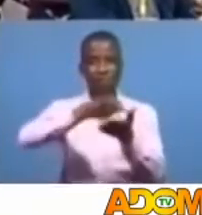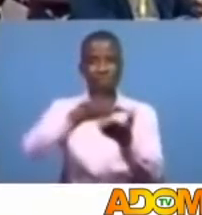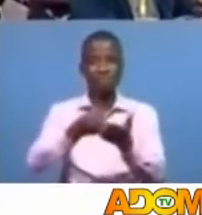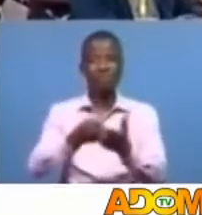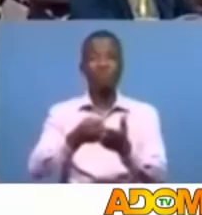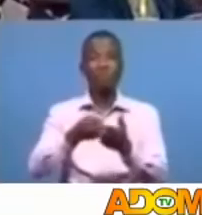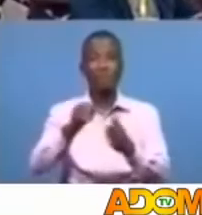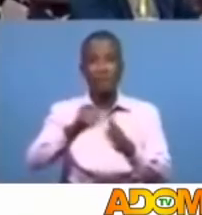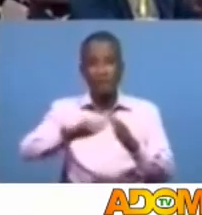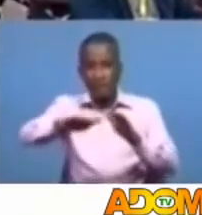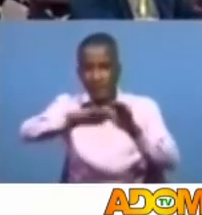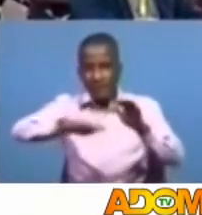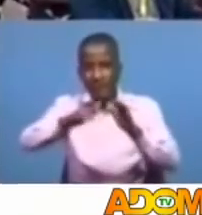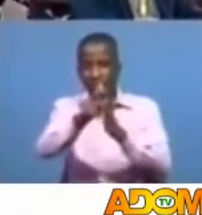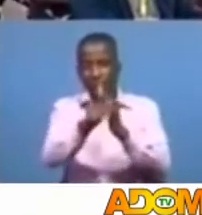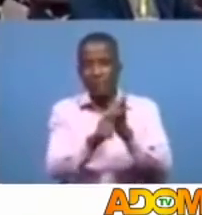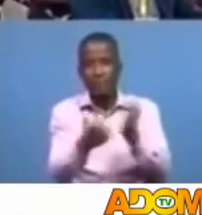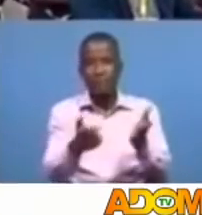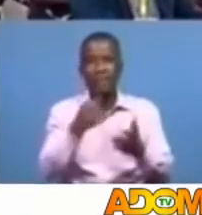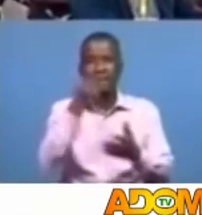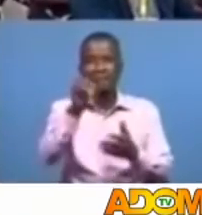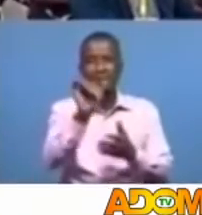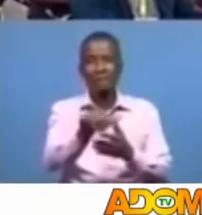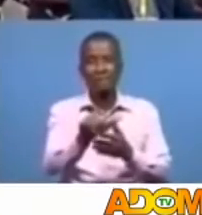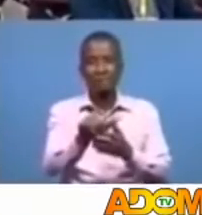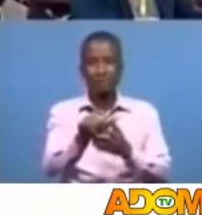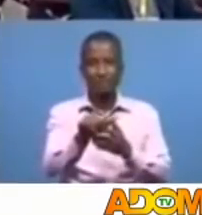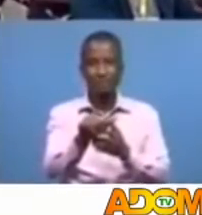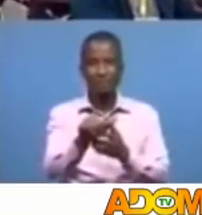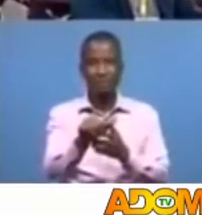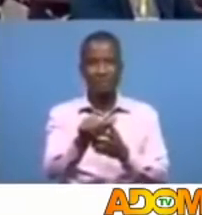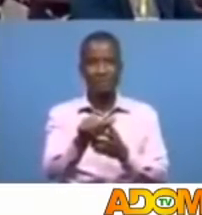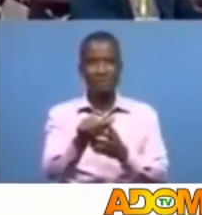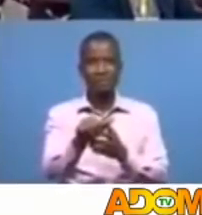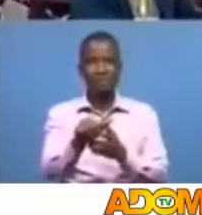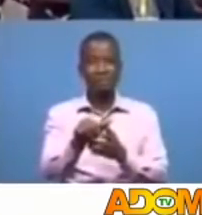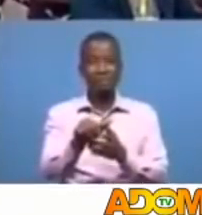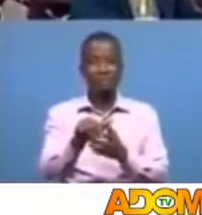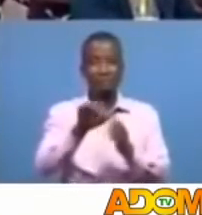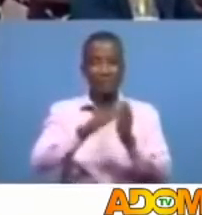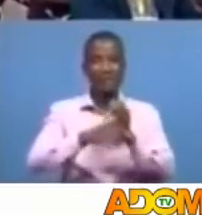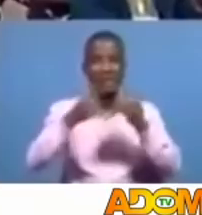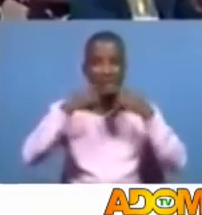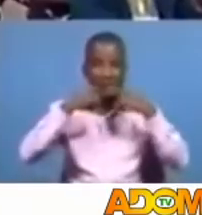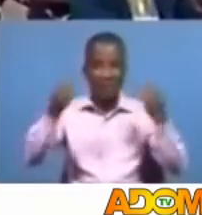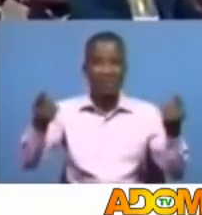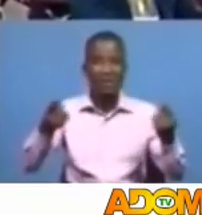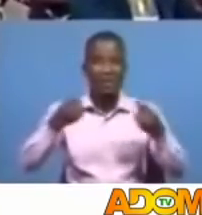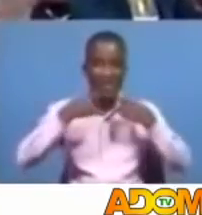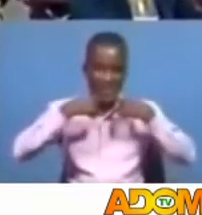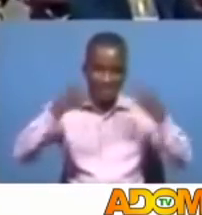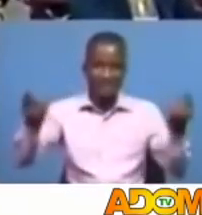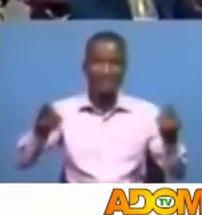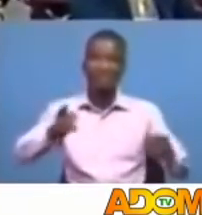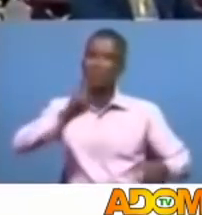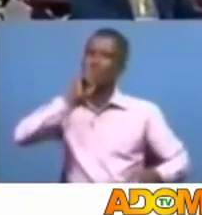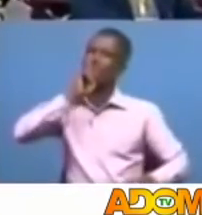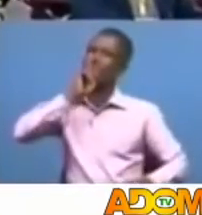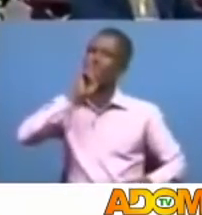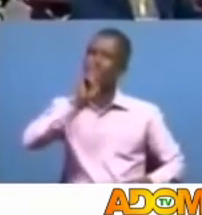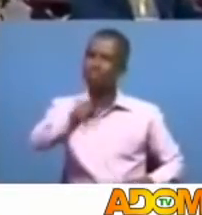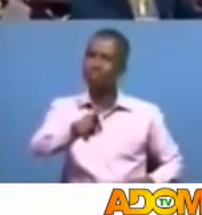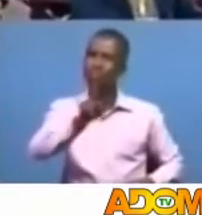evidence section 20, we wish to state that, this is at page 10 of the ruling, we wish to state